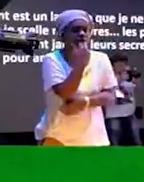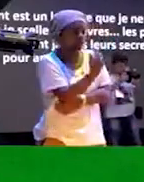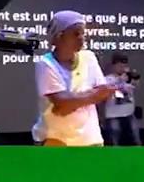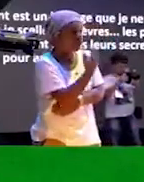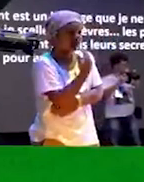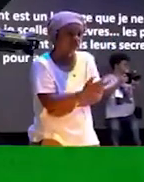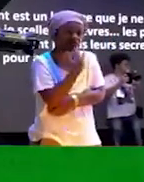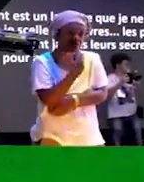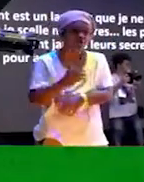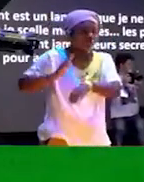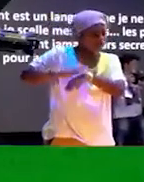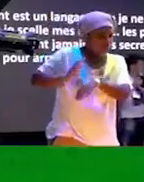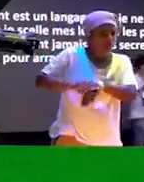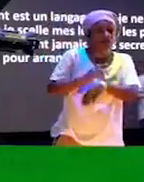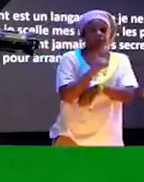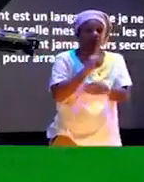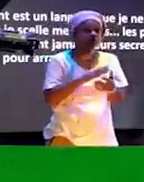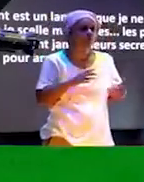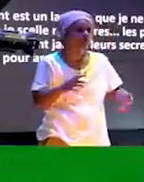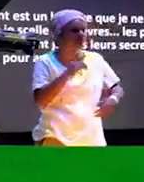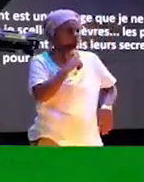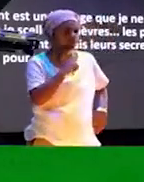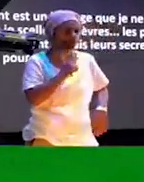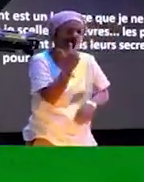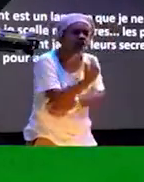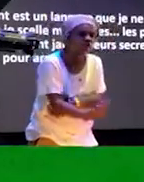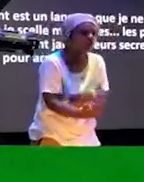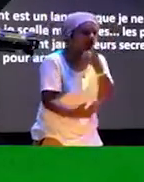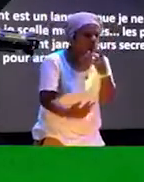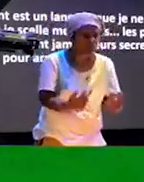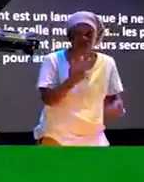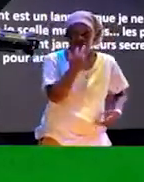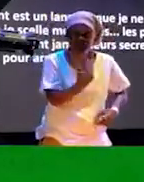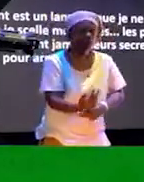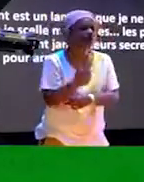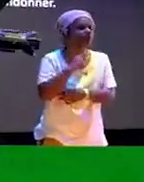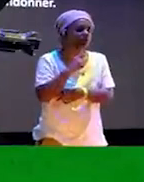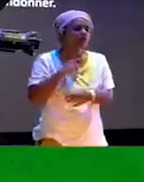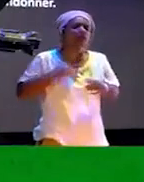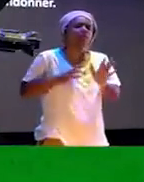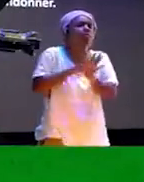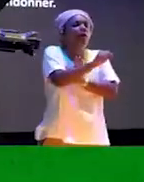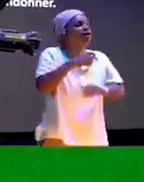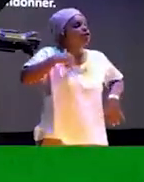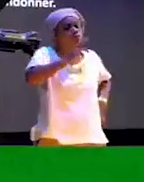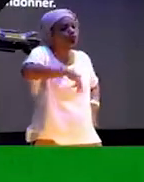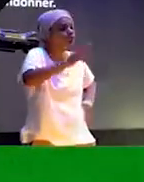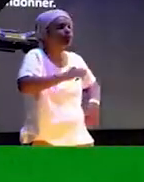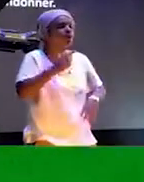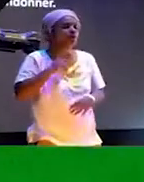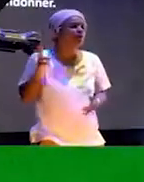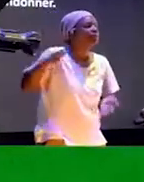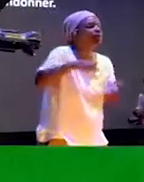so I seal my lips. Tomb, grave robbers will never spill these secrets. Anything to make this right. I held my abuser like a god that night,